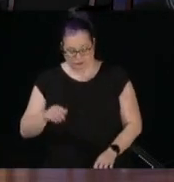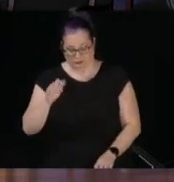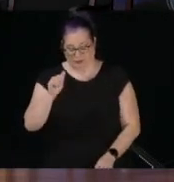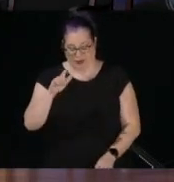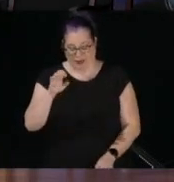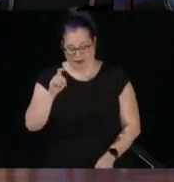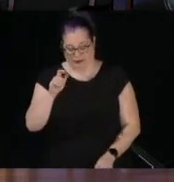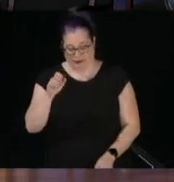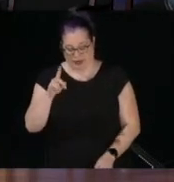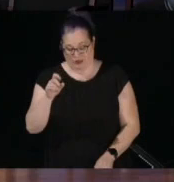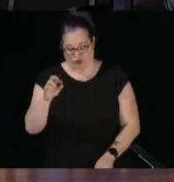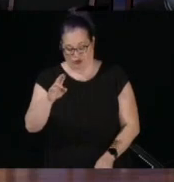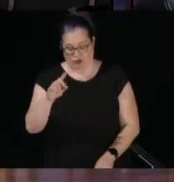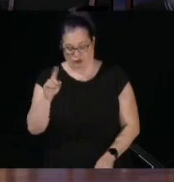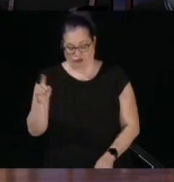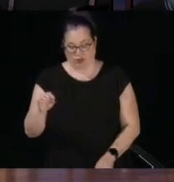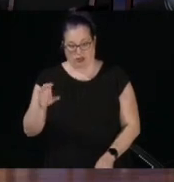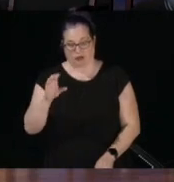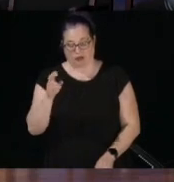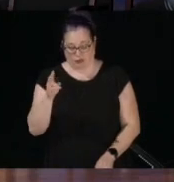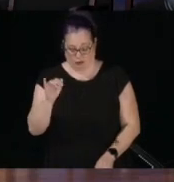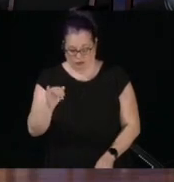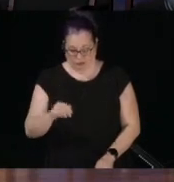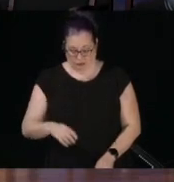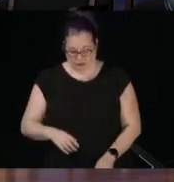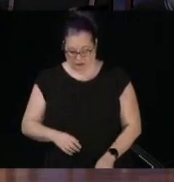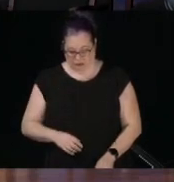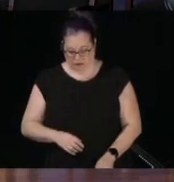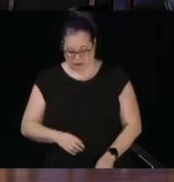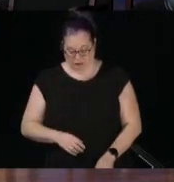Alexander Zhang Tsui.